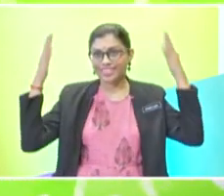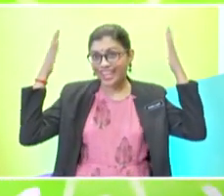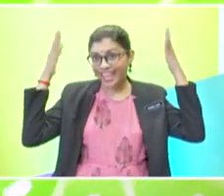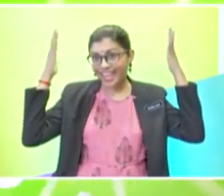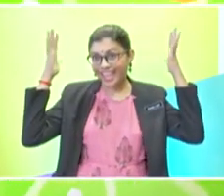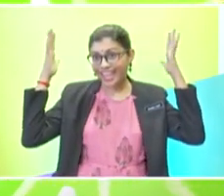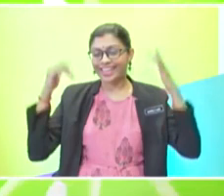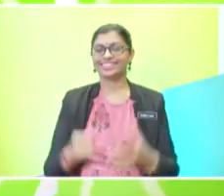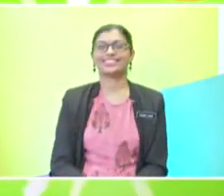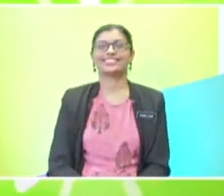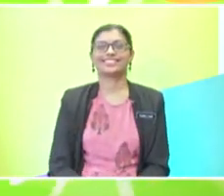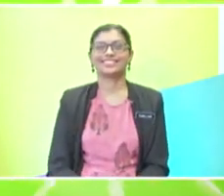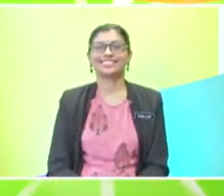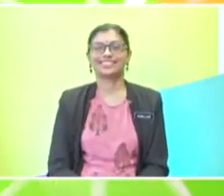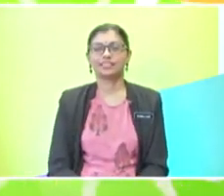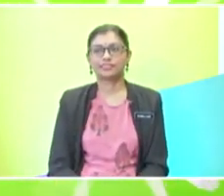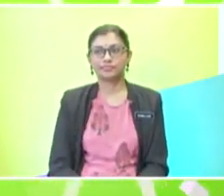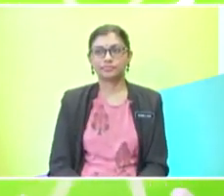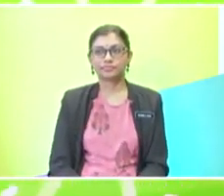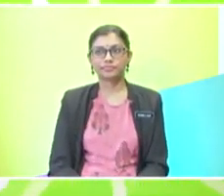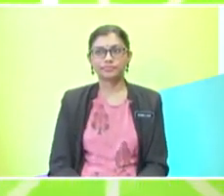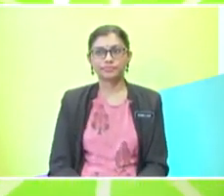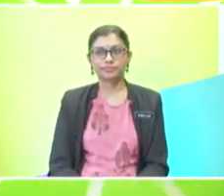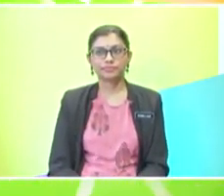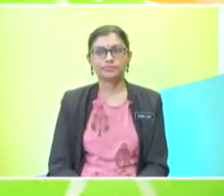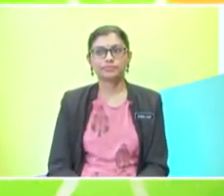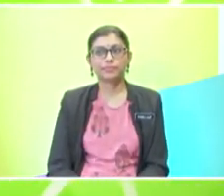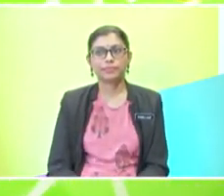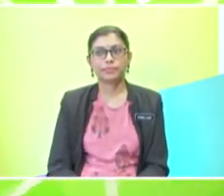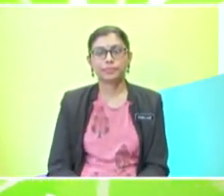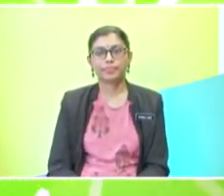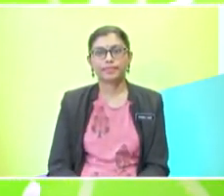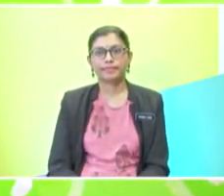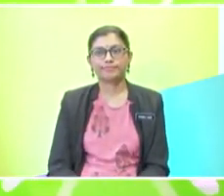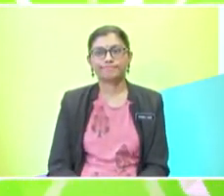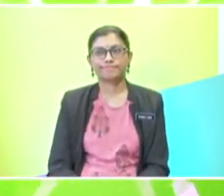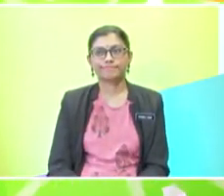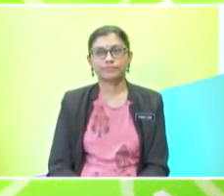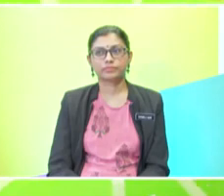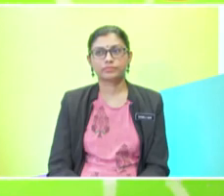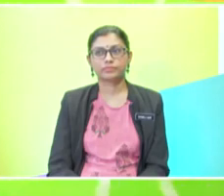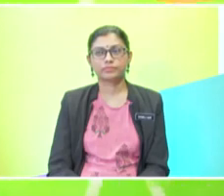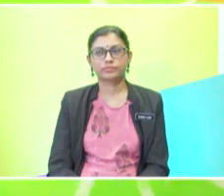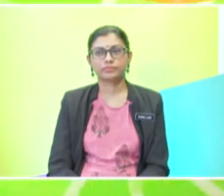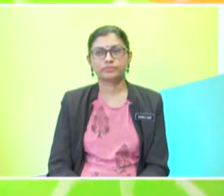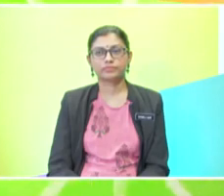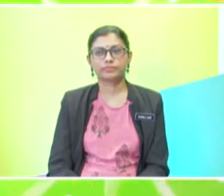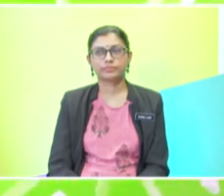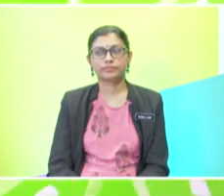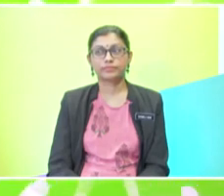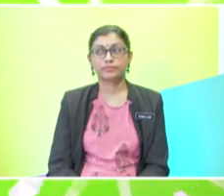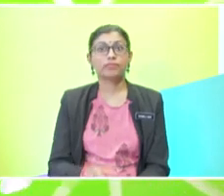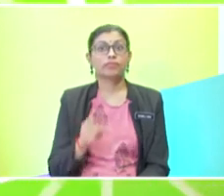Yay! All right, now let's try with Ryan. Okay, Ryan. All right. Ryan, do